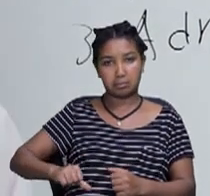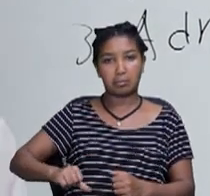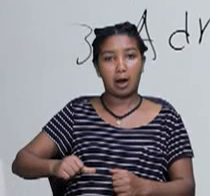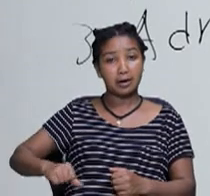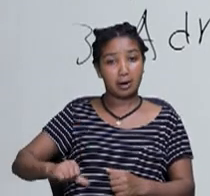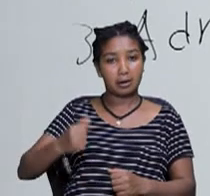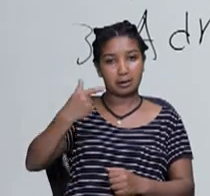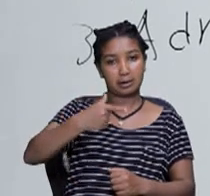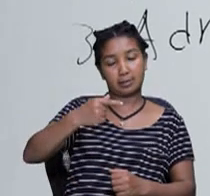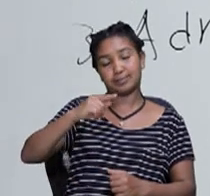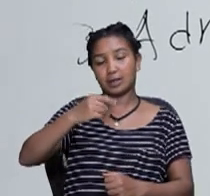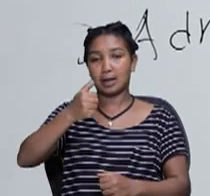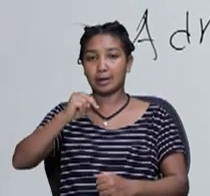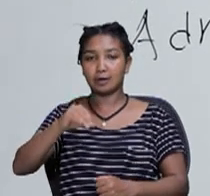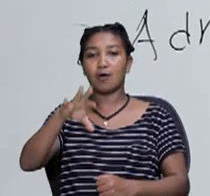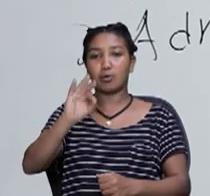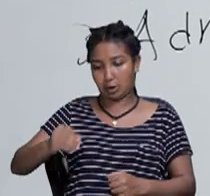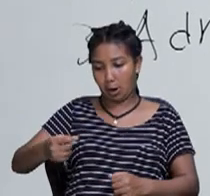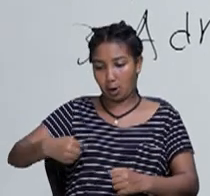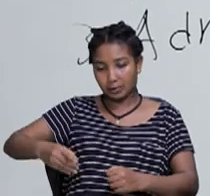Adrenal gland found in the kidney.